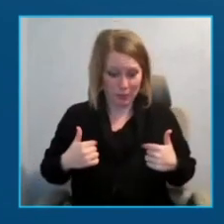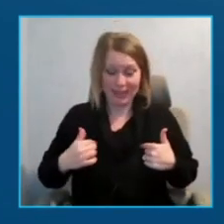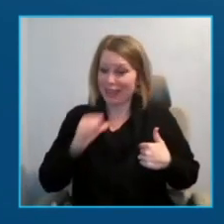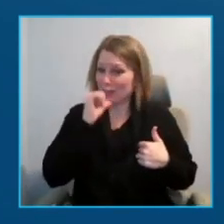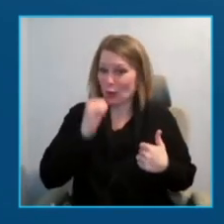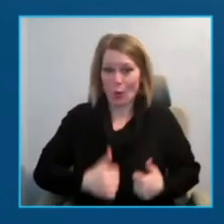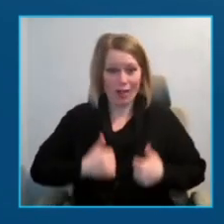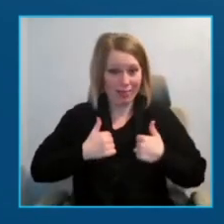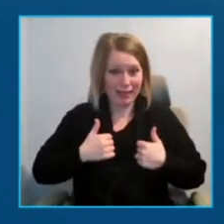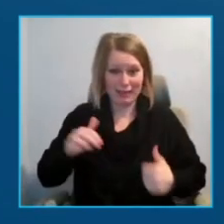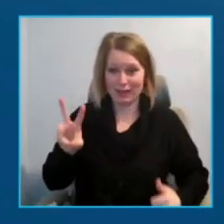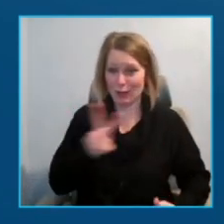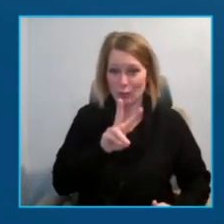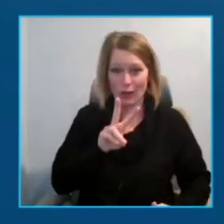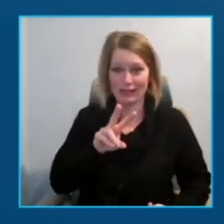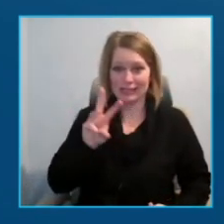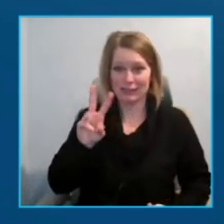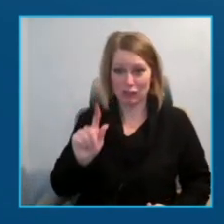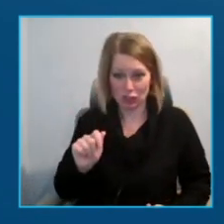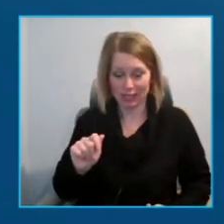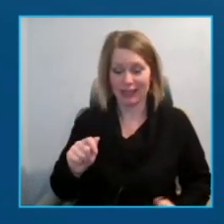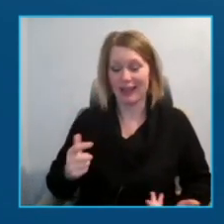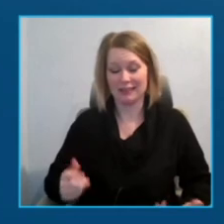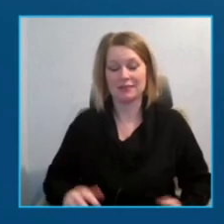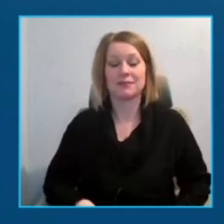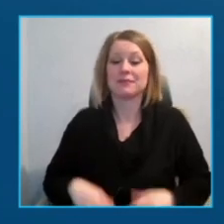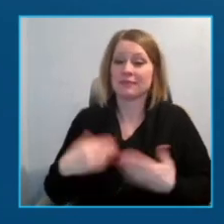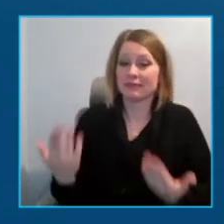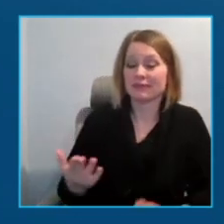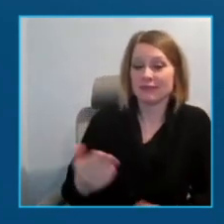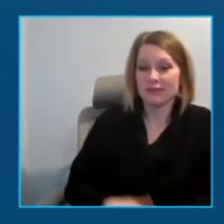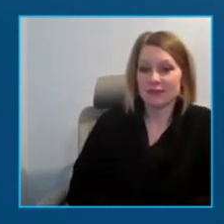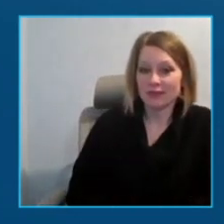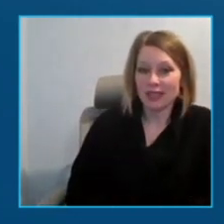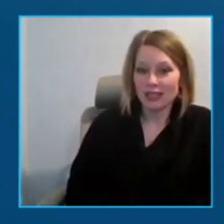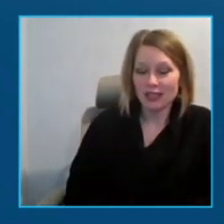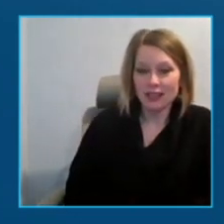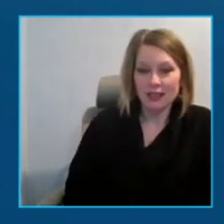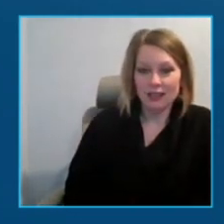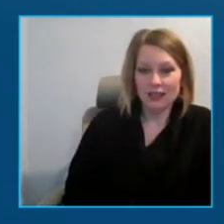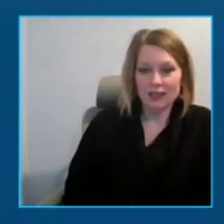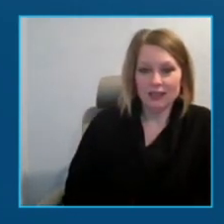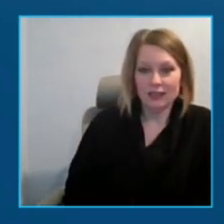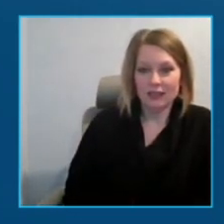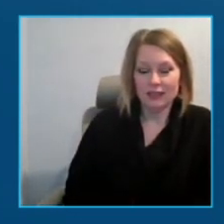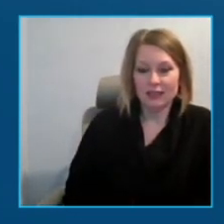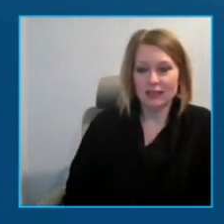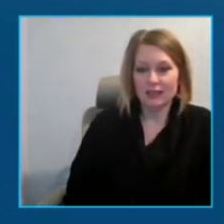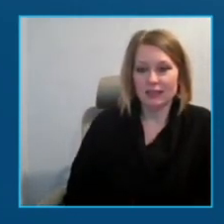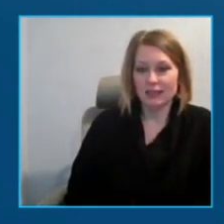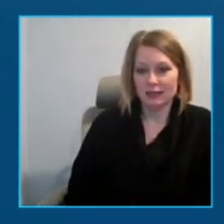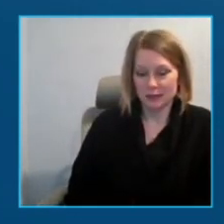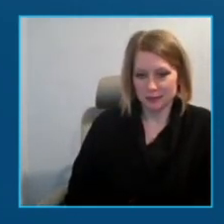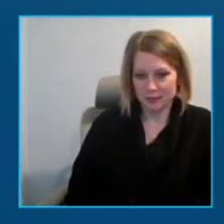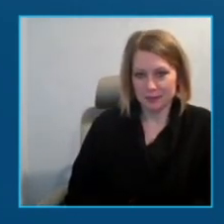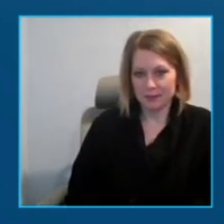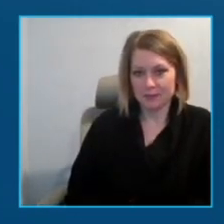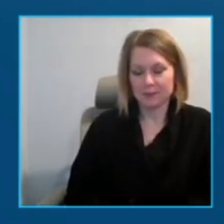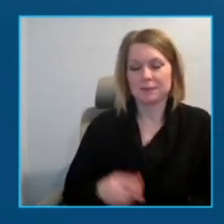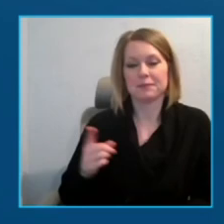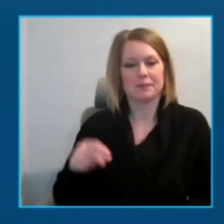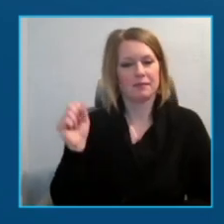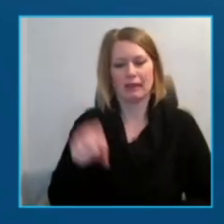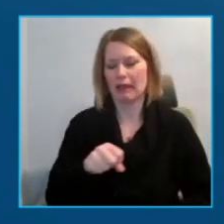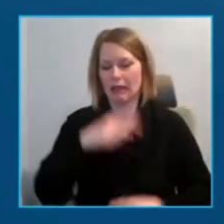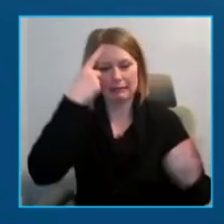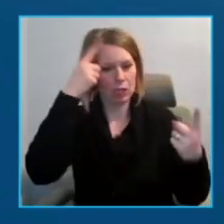Great. Mr. Leon? Yeah, what Reverend Daugherty said. And also, so the motion